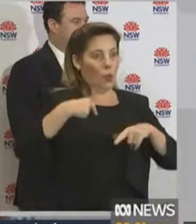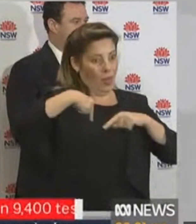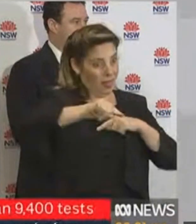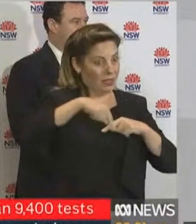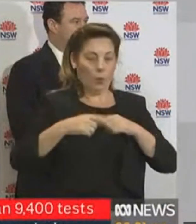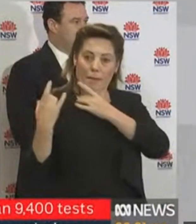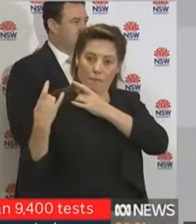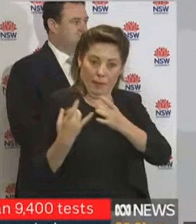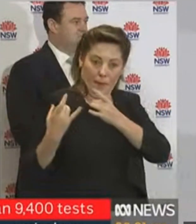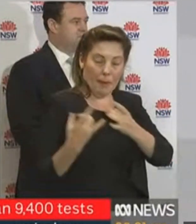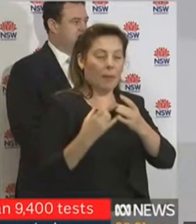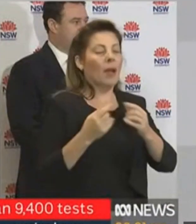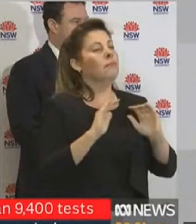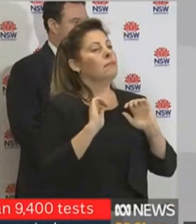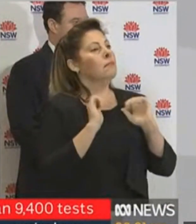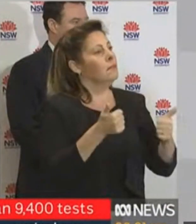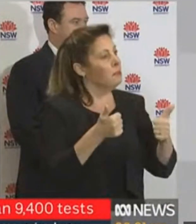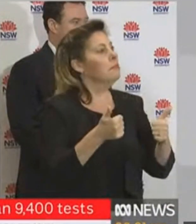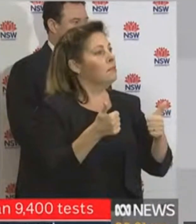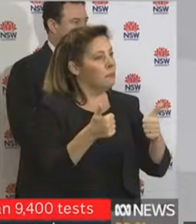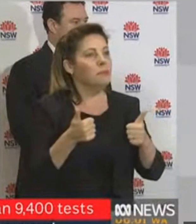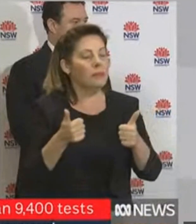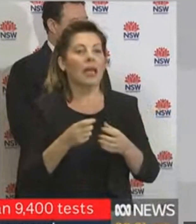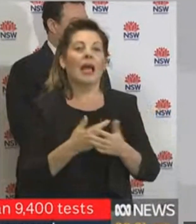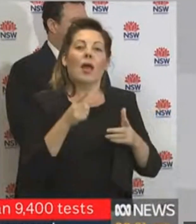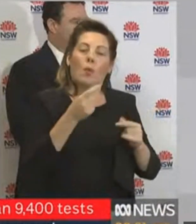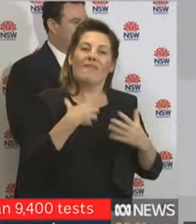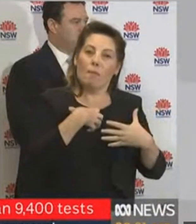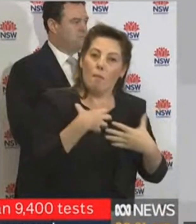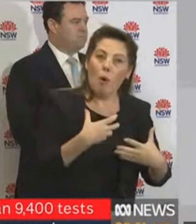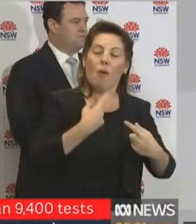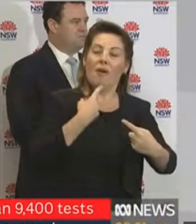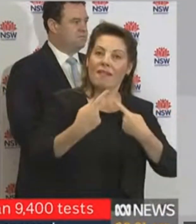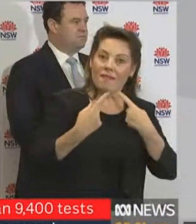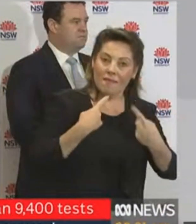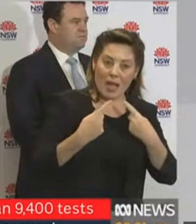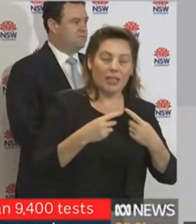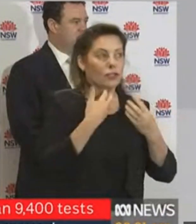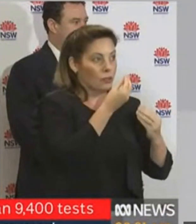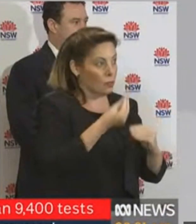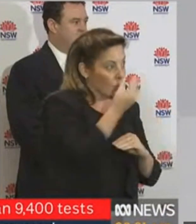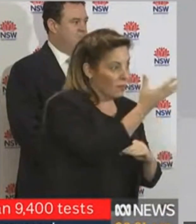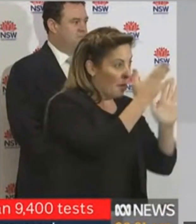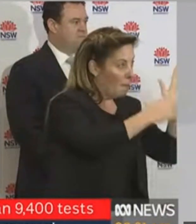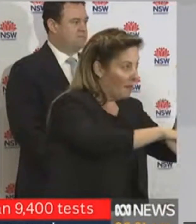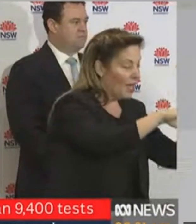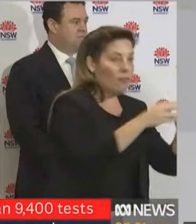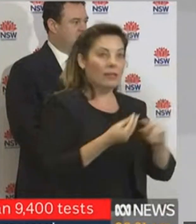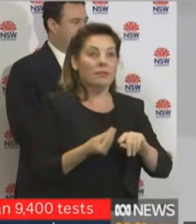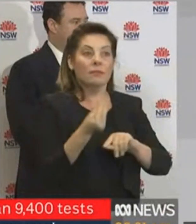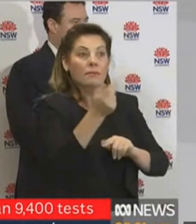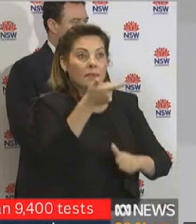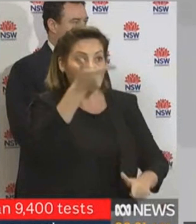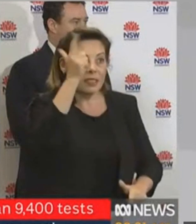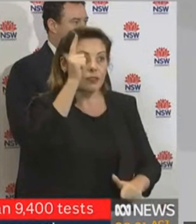extra supplies that have been provided, and of course extra information for parents, teachers and principals to make sure the transition back to school is as smooth